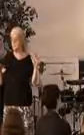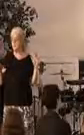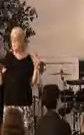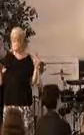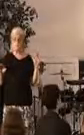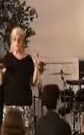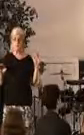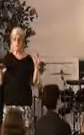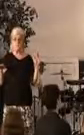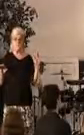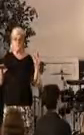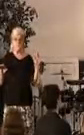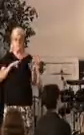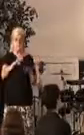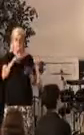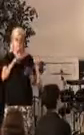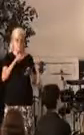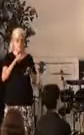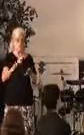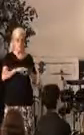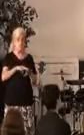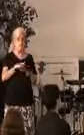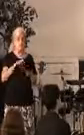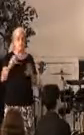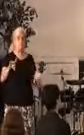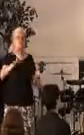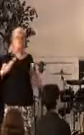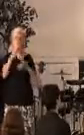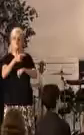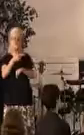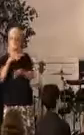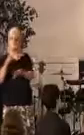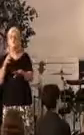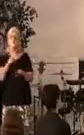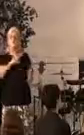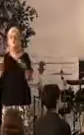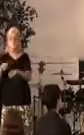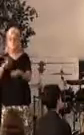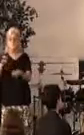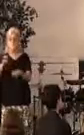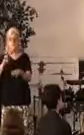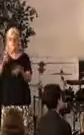Movements that have changed nations have started with fewer people that are standing here.